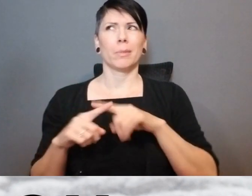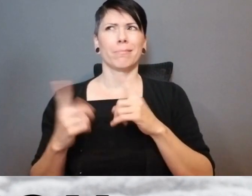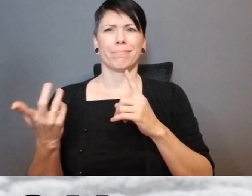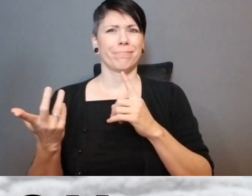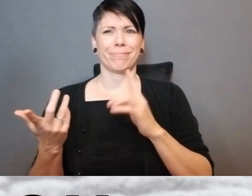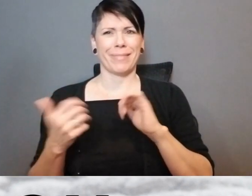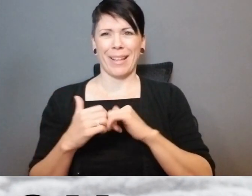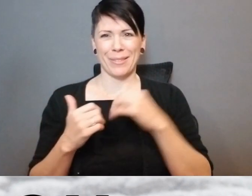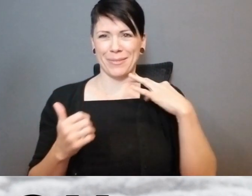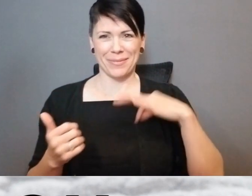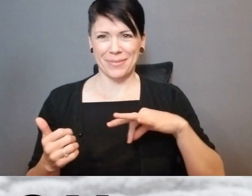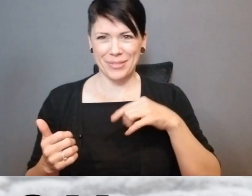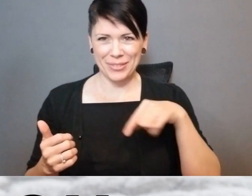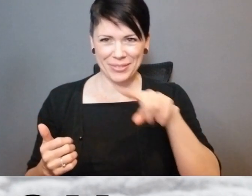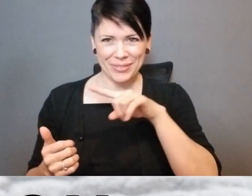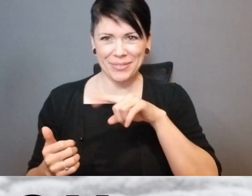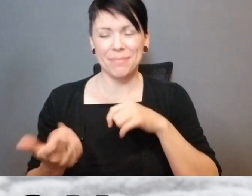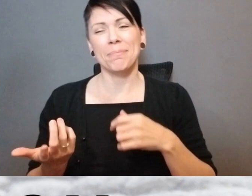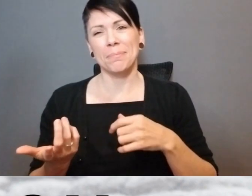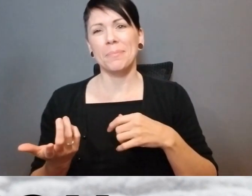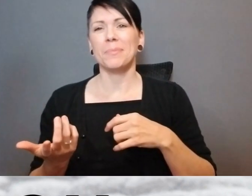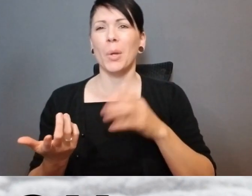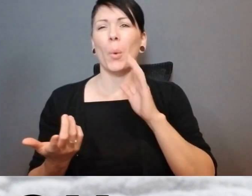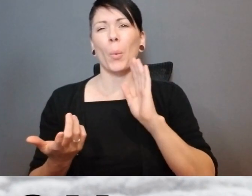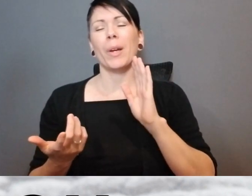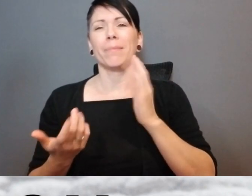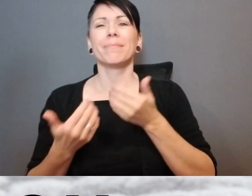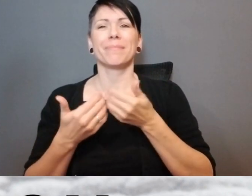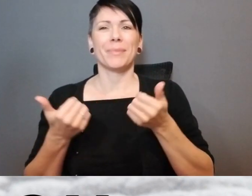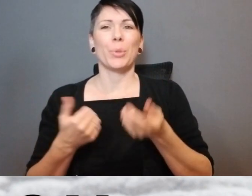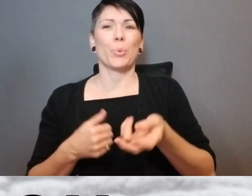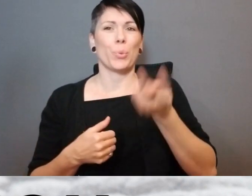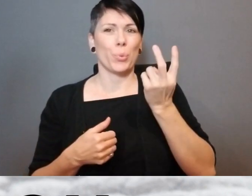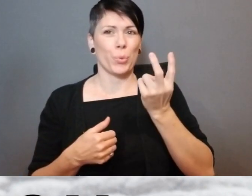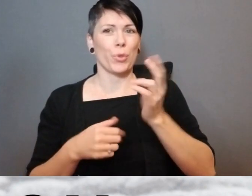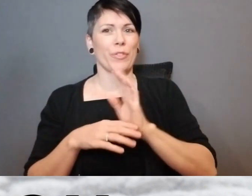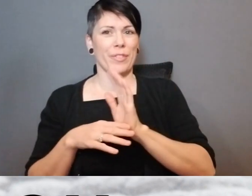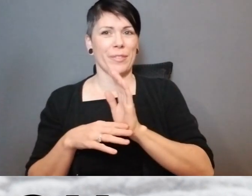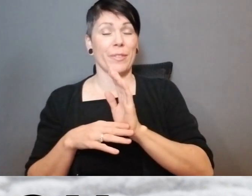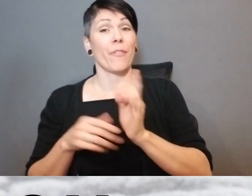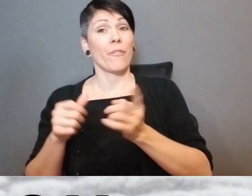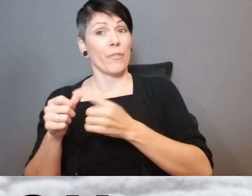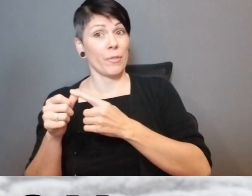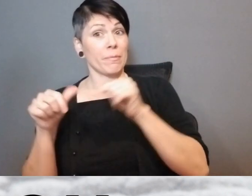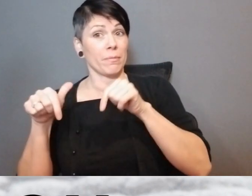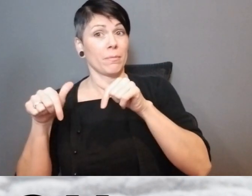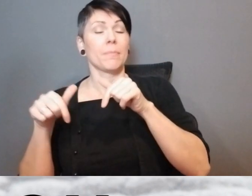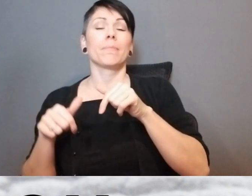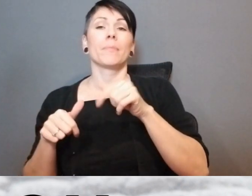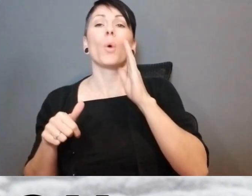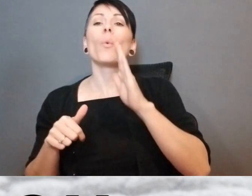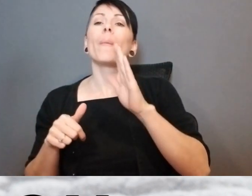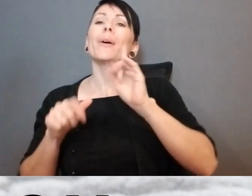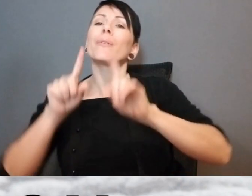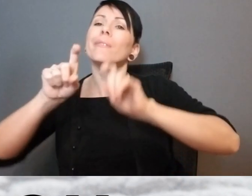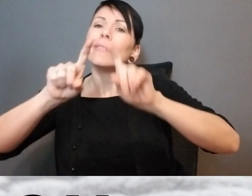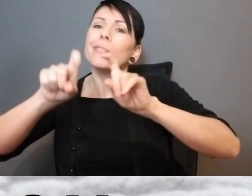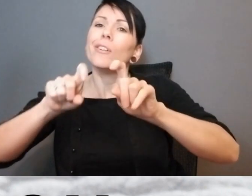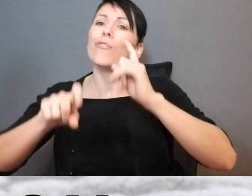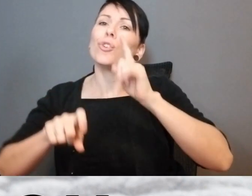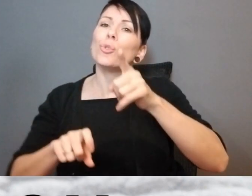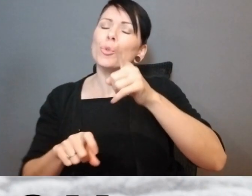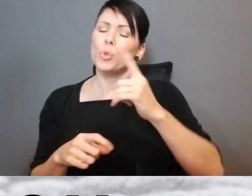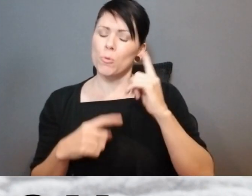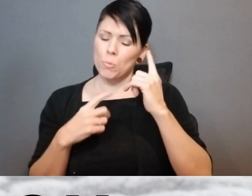maybe that's not the best approach. So it's going to be two parts. In this video, I'm going to ask some questions that hopefully will help people,